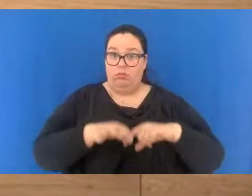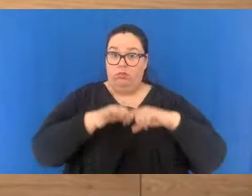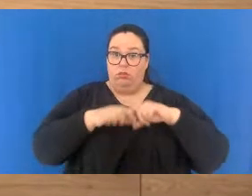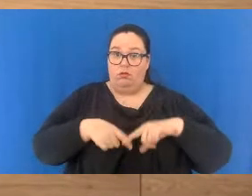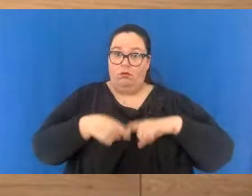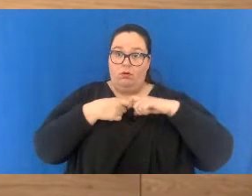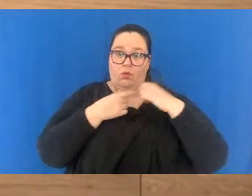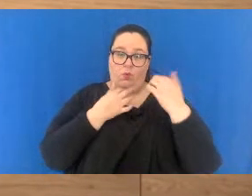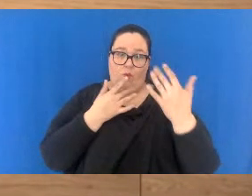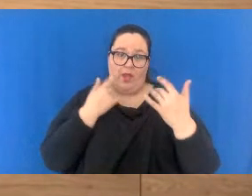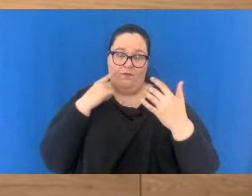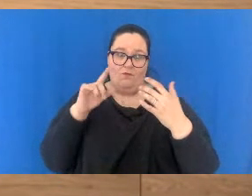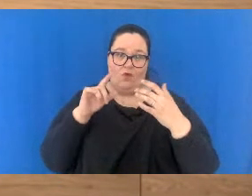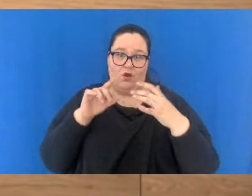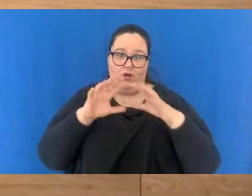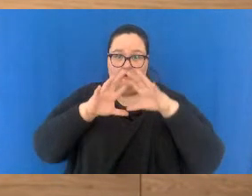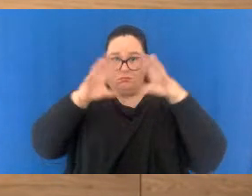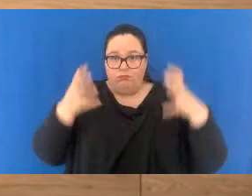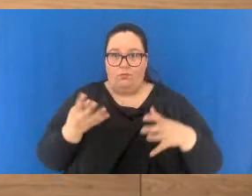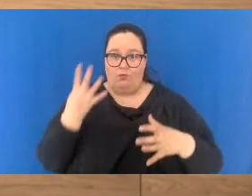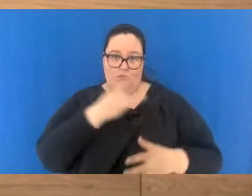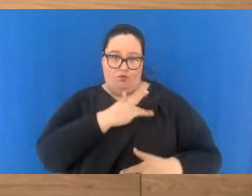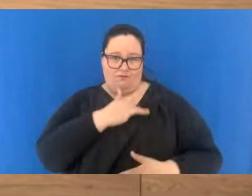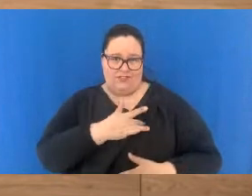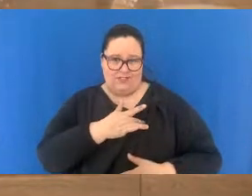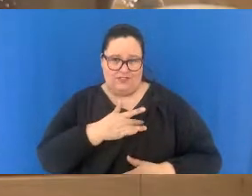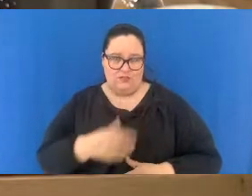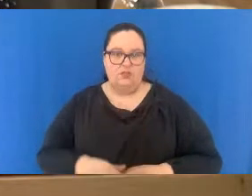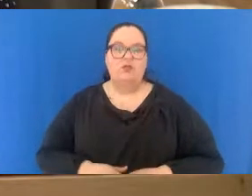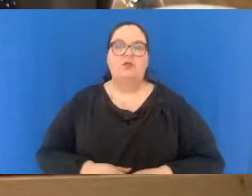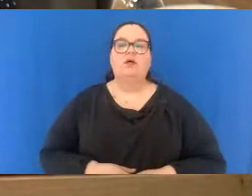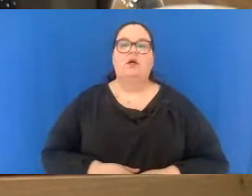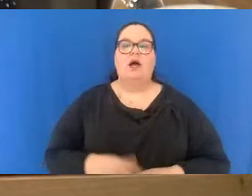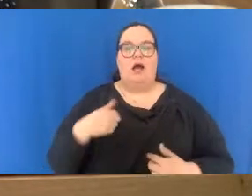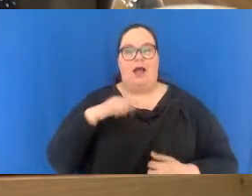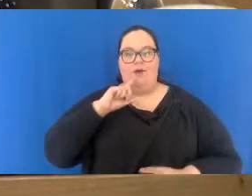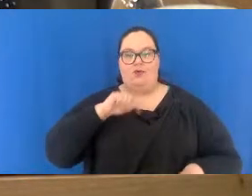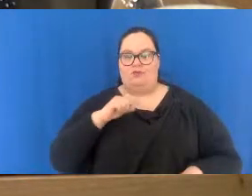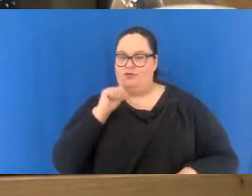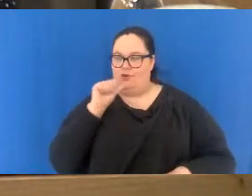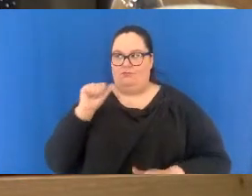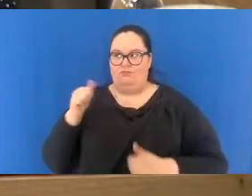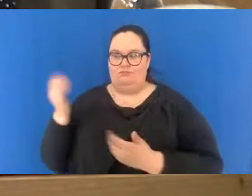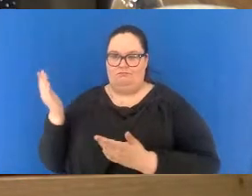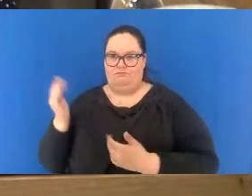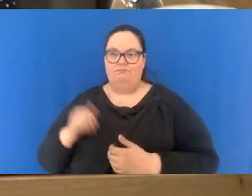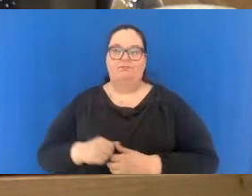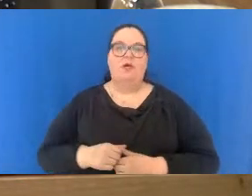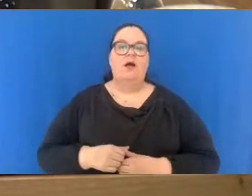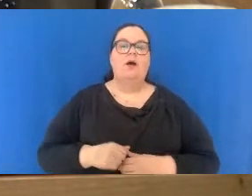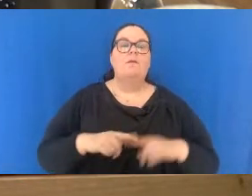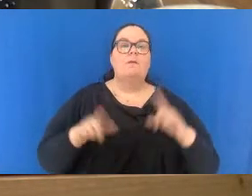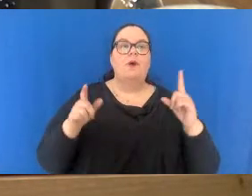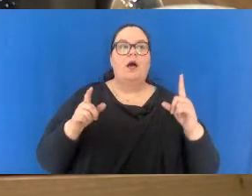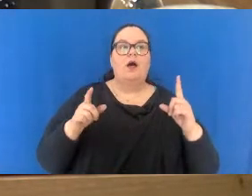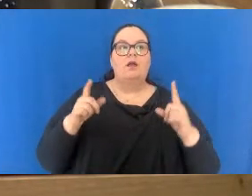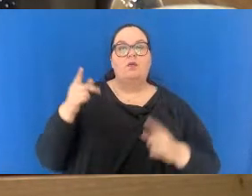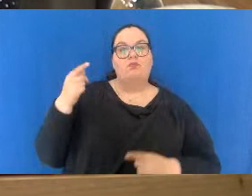Sarah, I'll take that one. And so, as always, we have been, the Premier has been in touch with